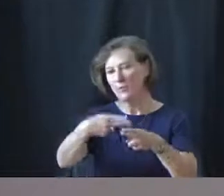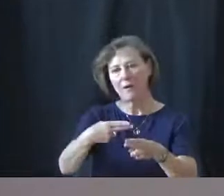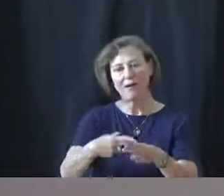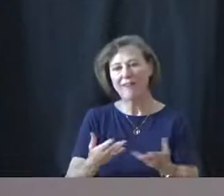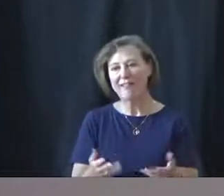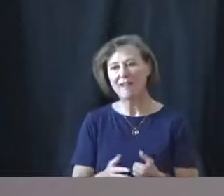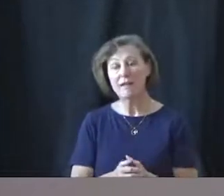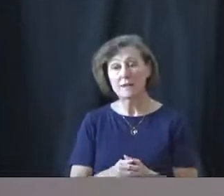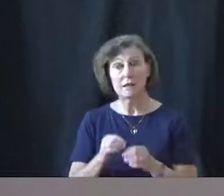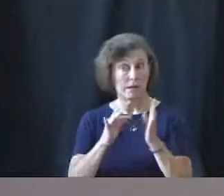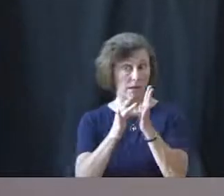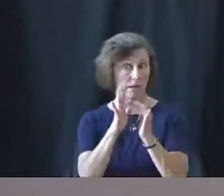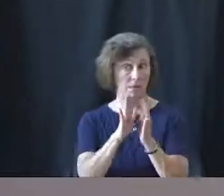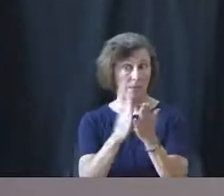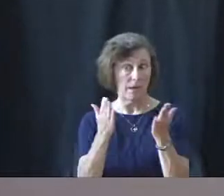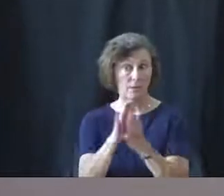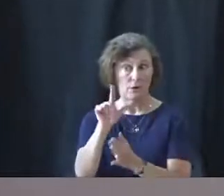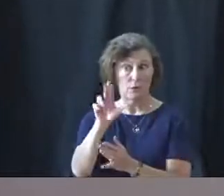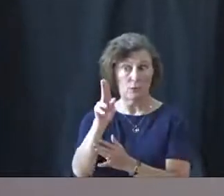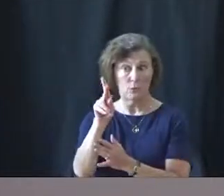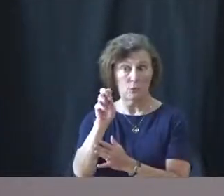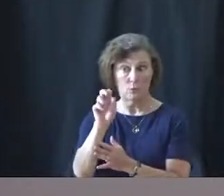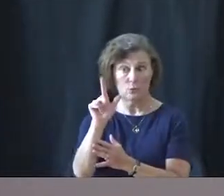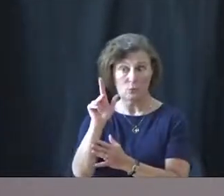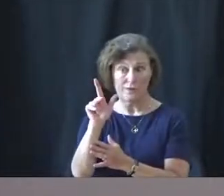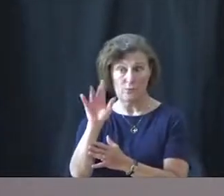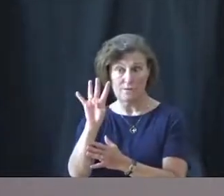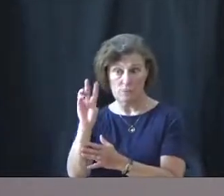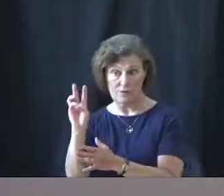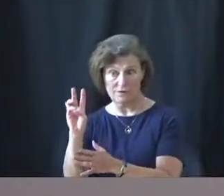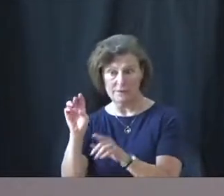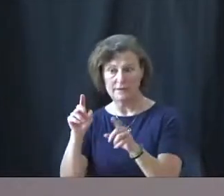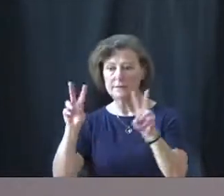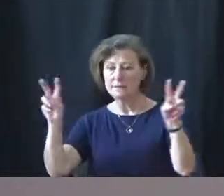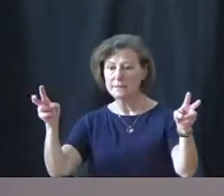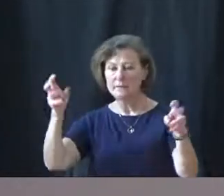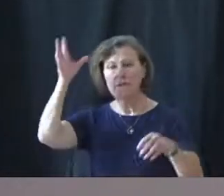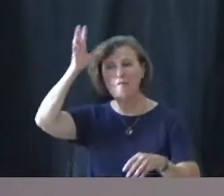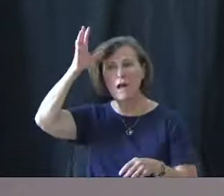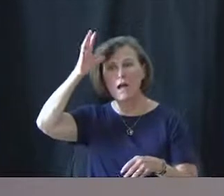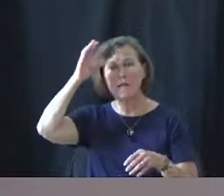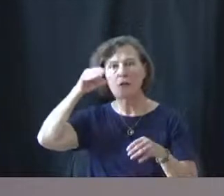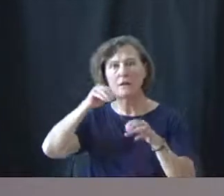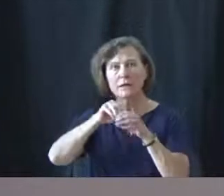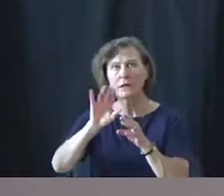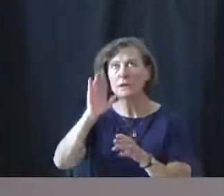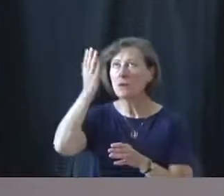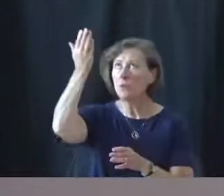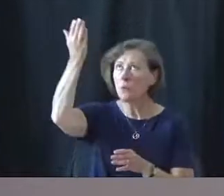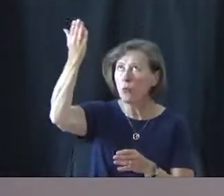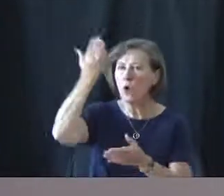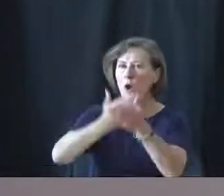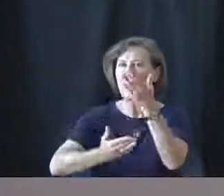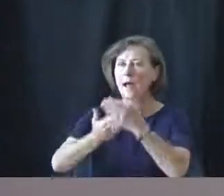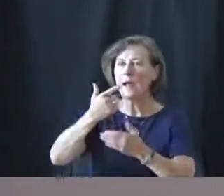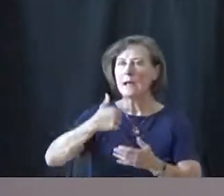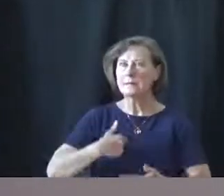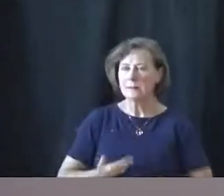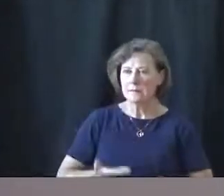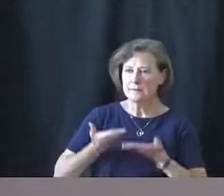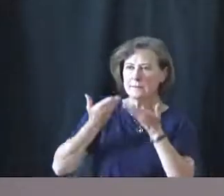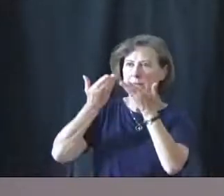In the Bible, Luke 23:46 says, "Father, into thy hands I commend my